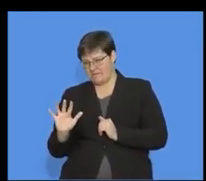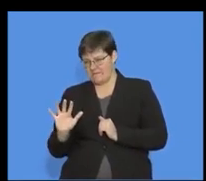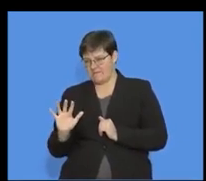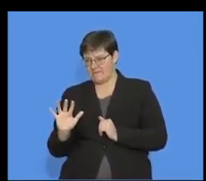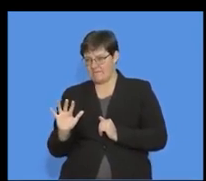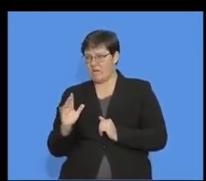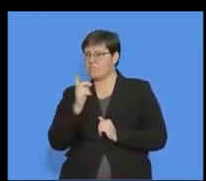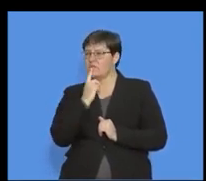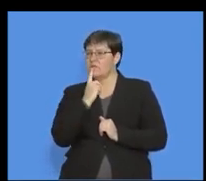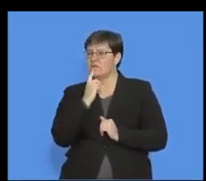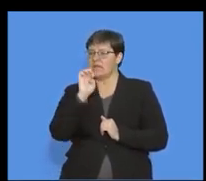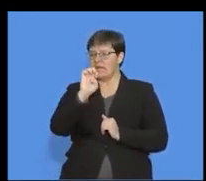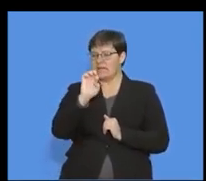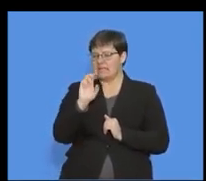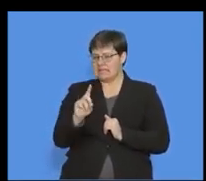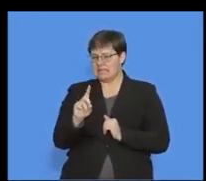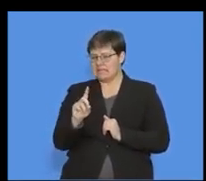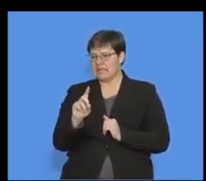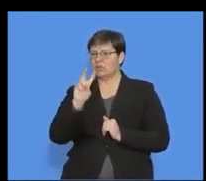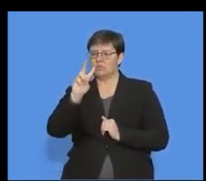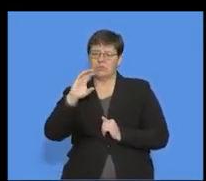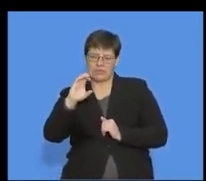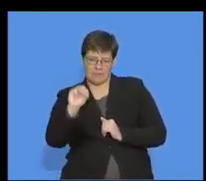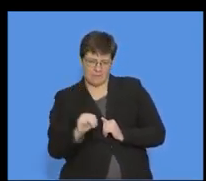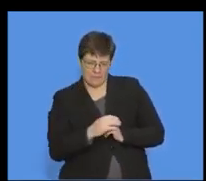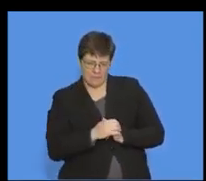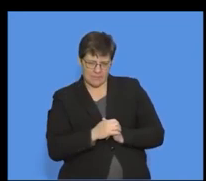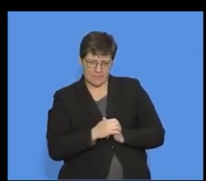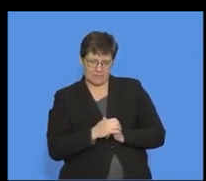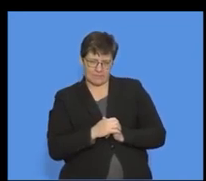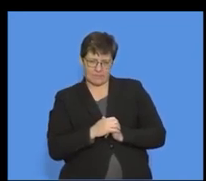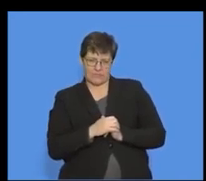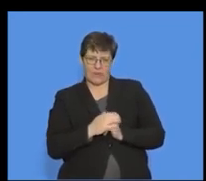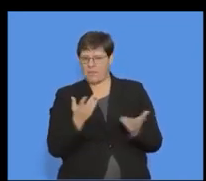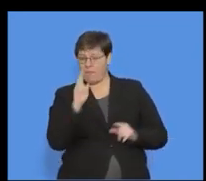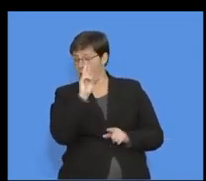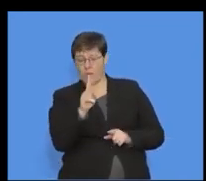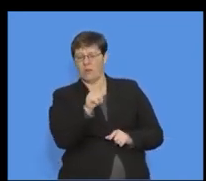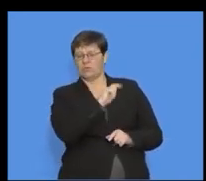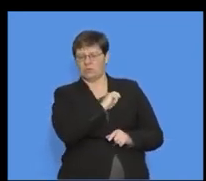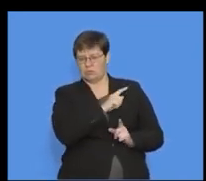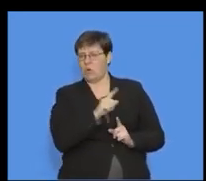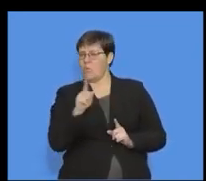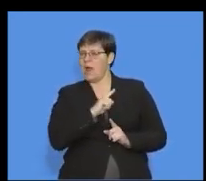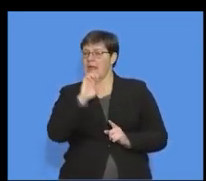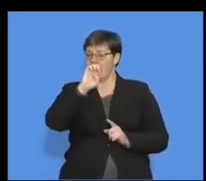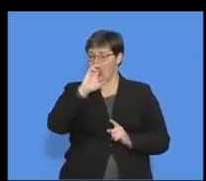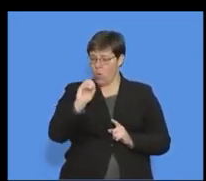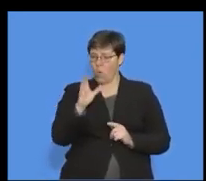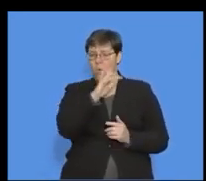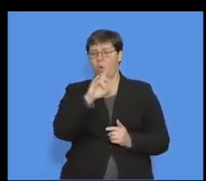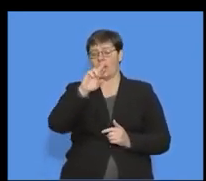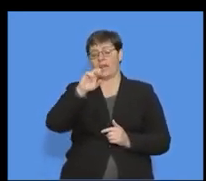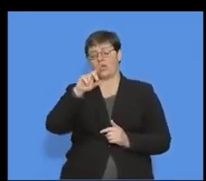5, making ED to be 2 centimeters there, right? It might not look like it, but because EO is